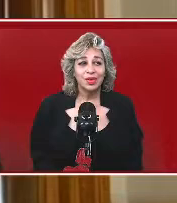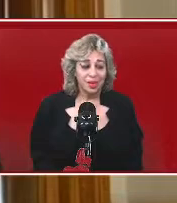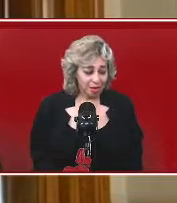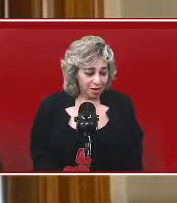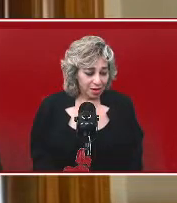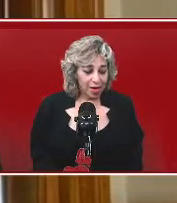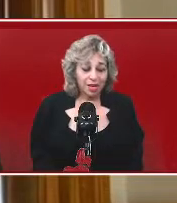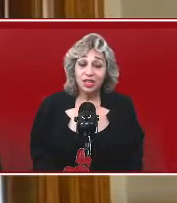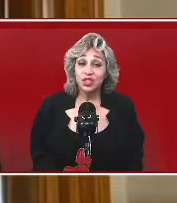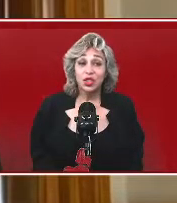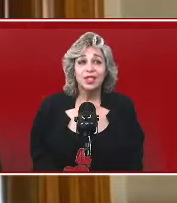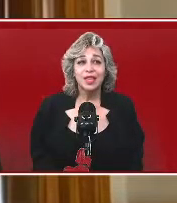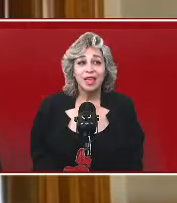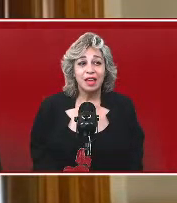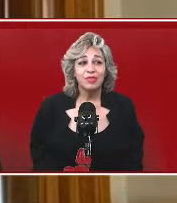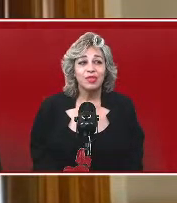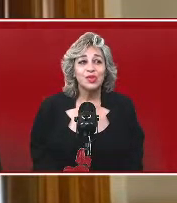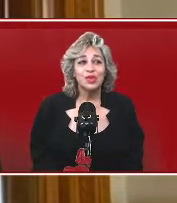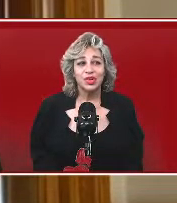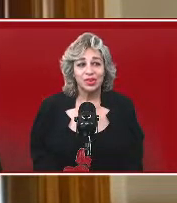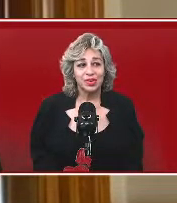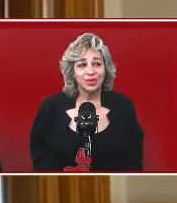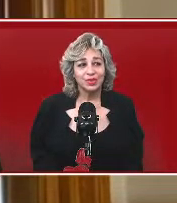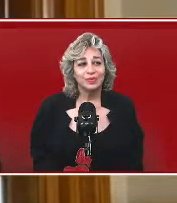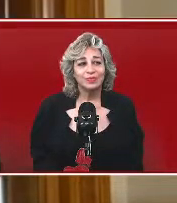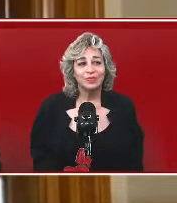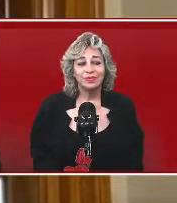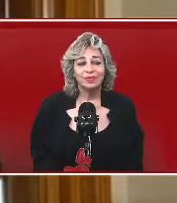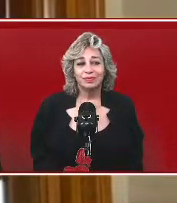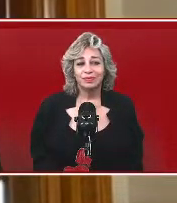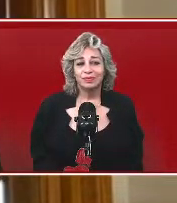Youth Constructing a Future.